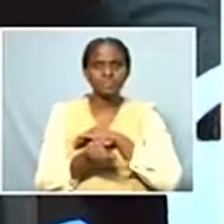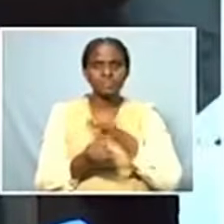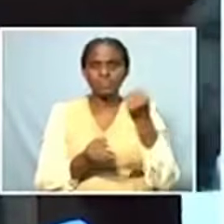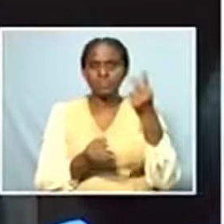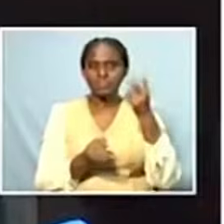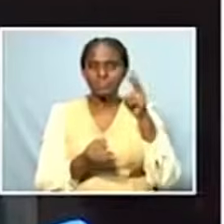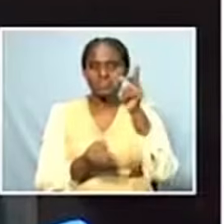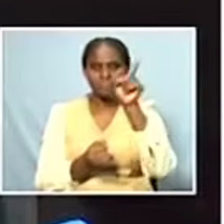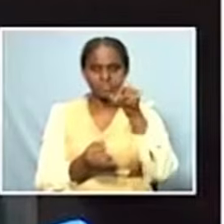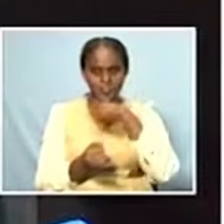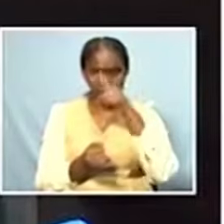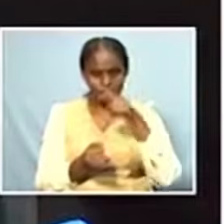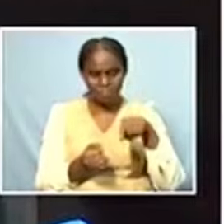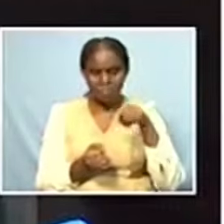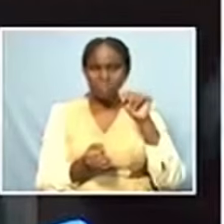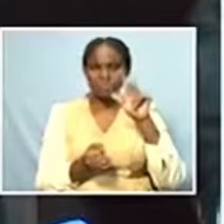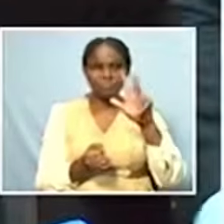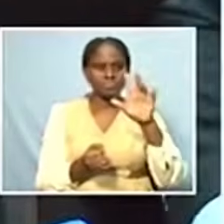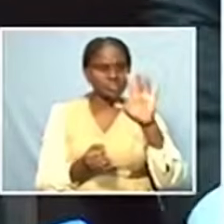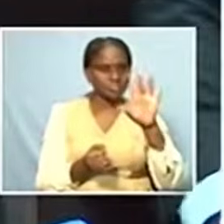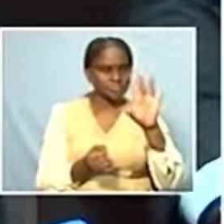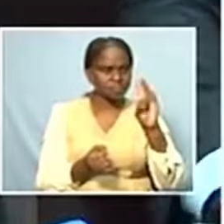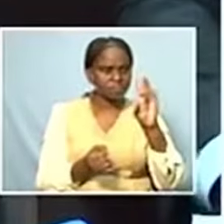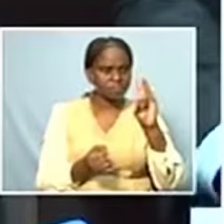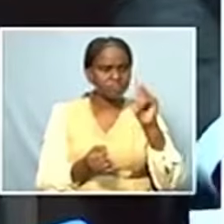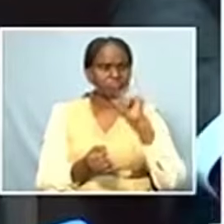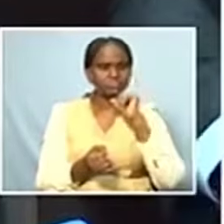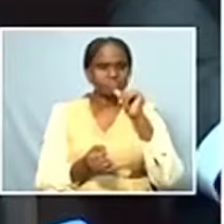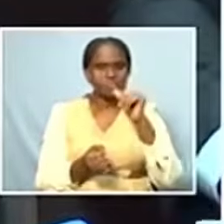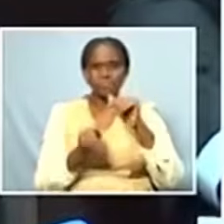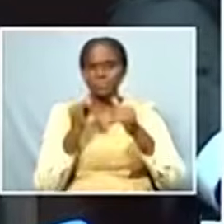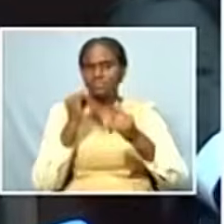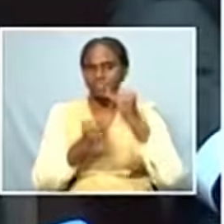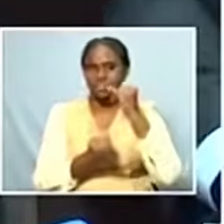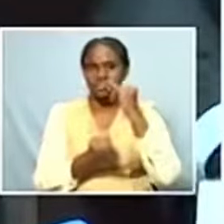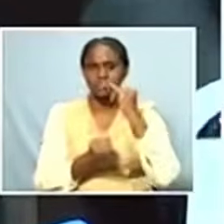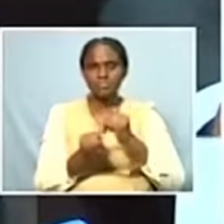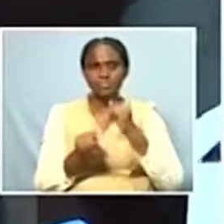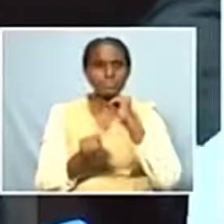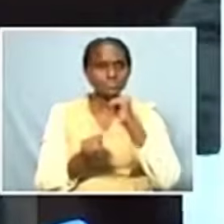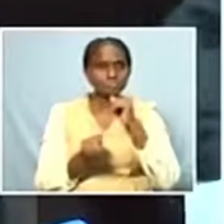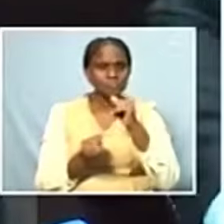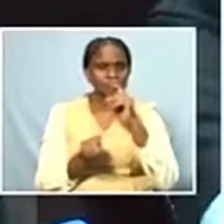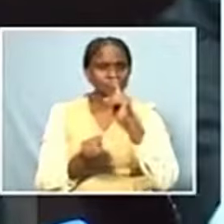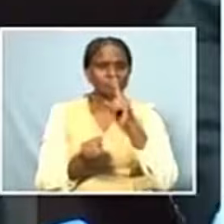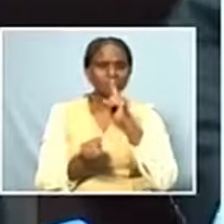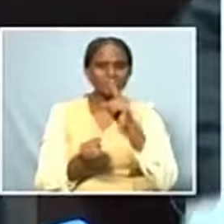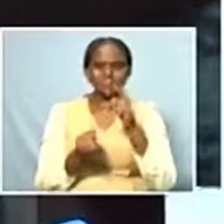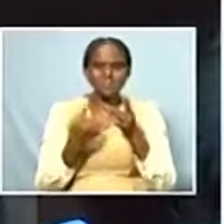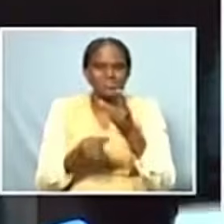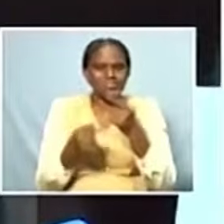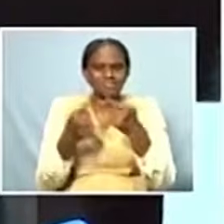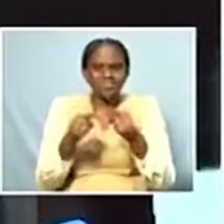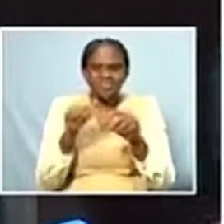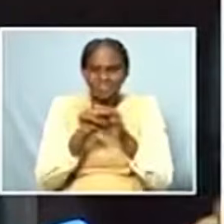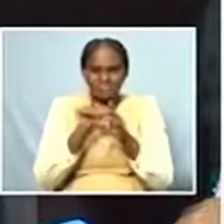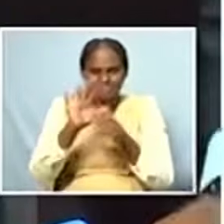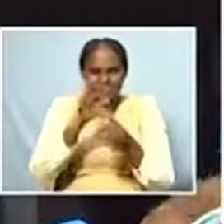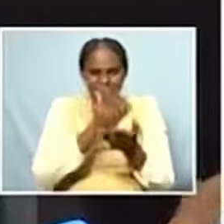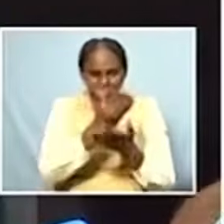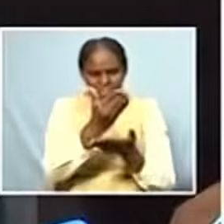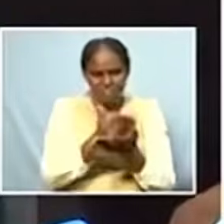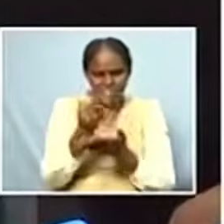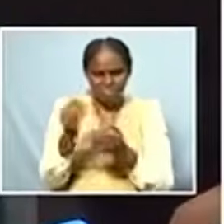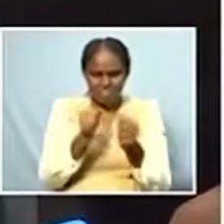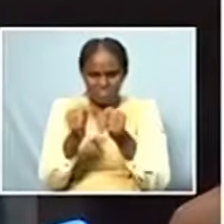12 terminated, 37 contracts had not been completed. Surely, what was going on in the procurement